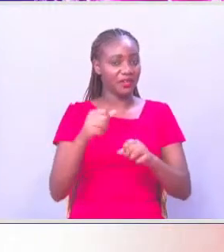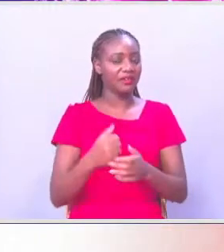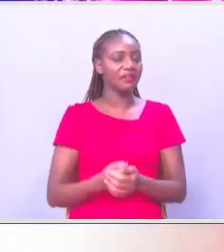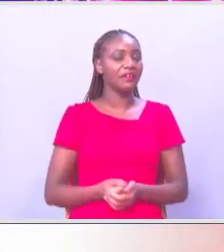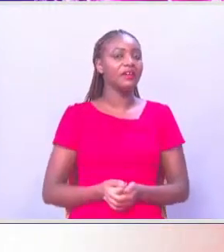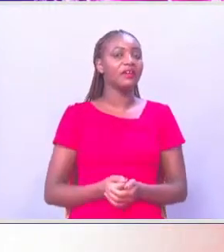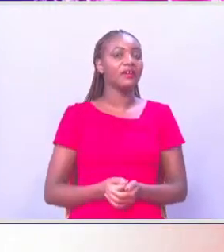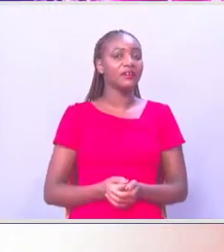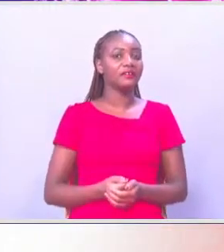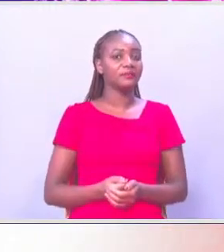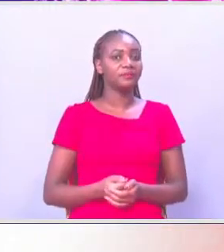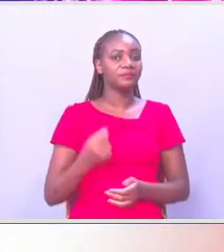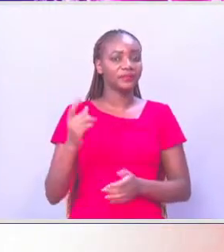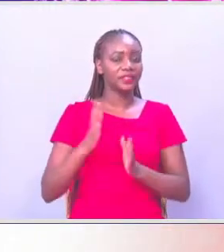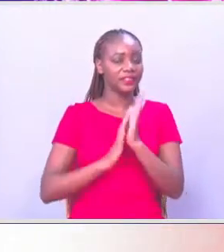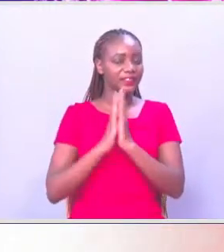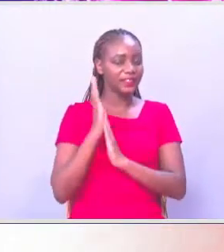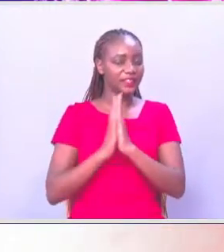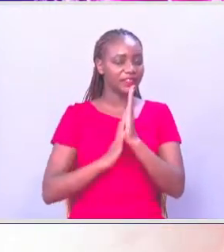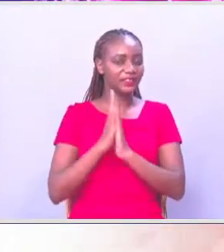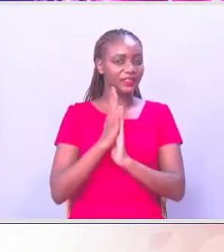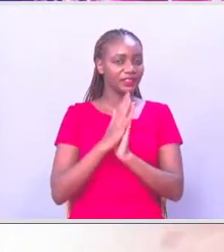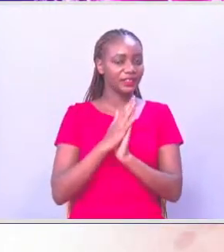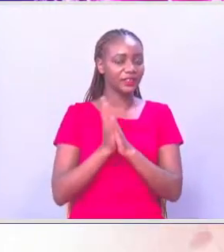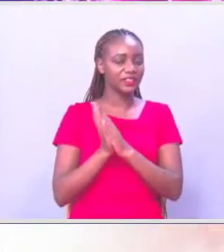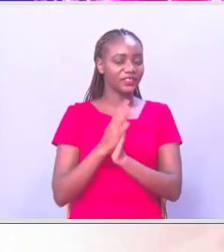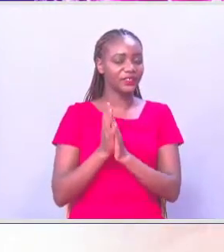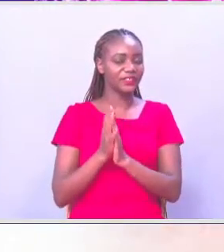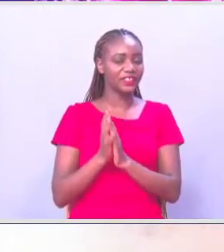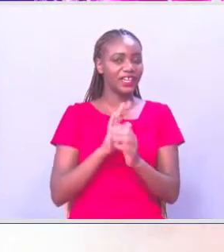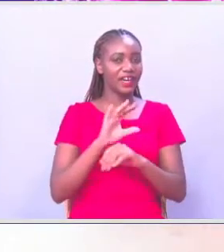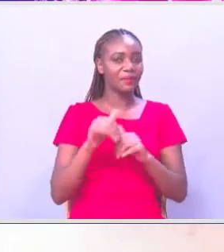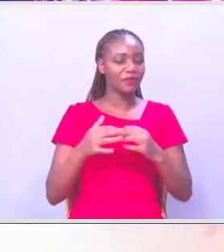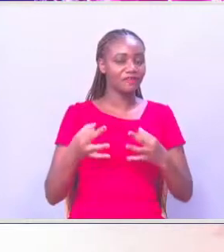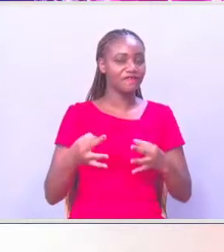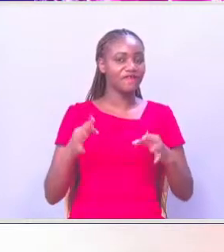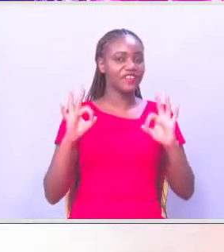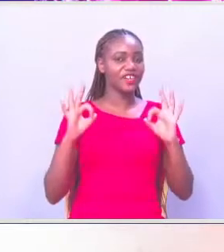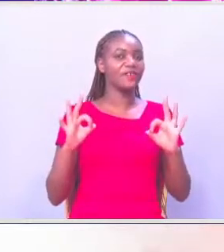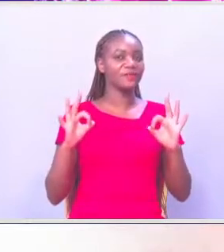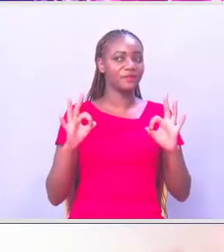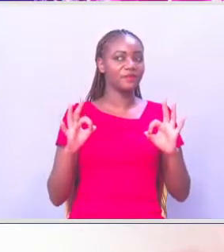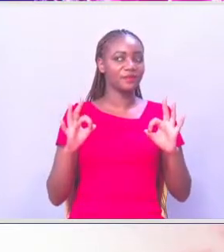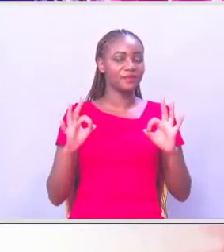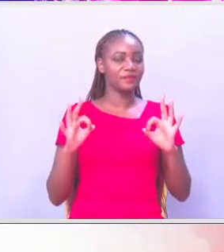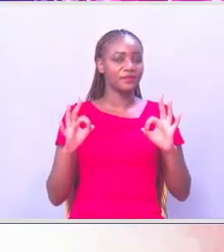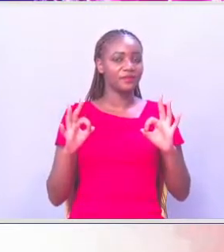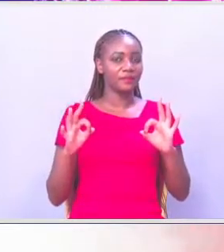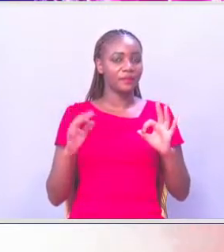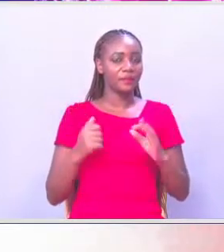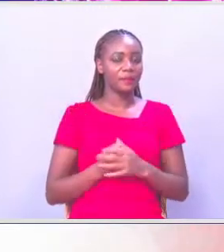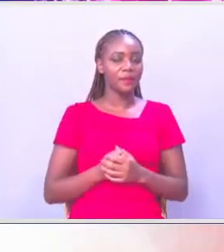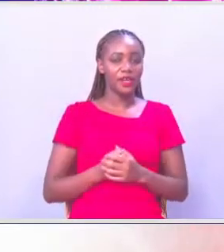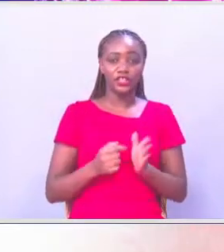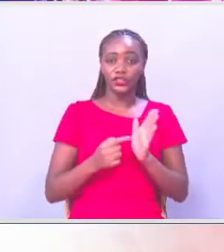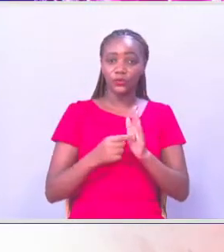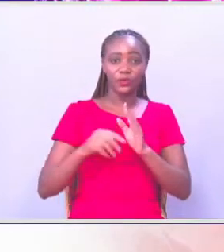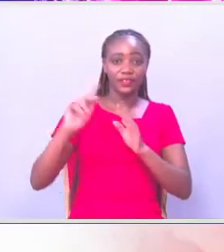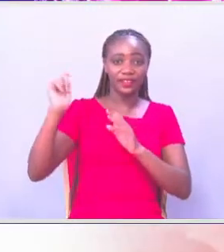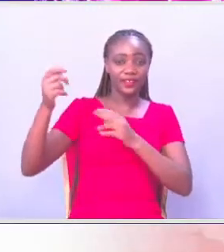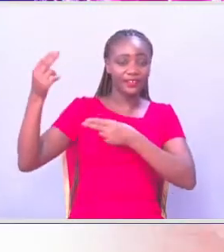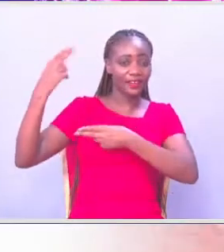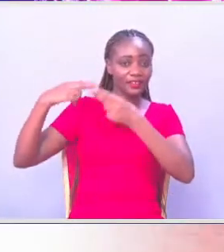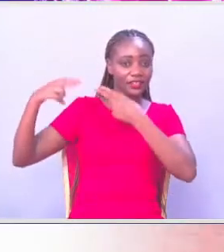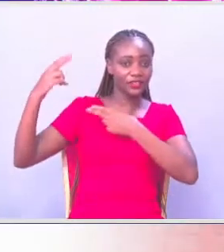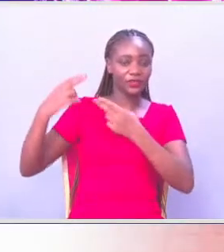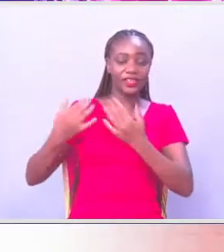Indeed, such an amazing and intriguing piece on the freedom movement depicted the Kenyan history as well. Now it's time to